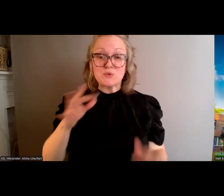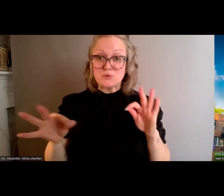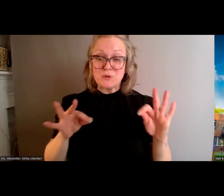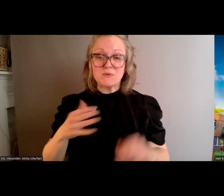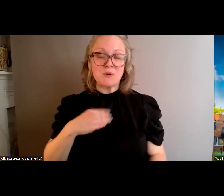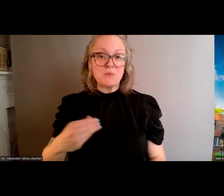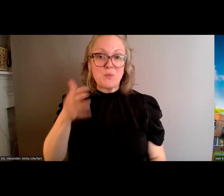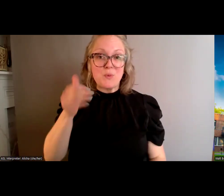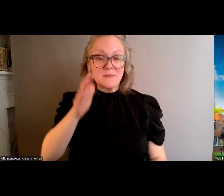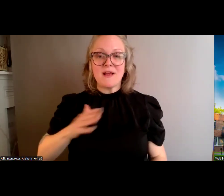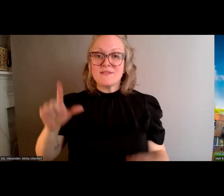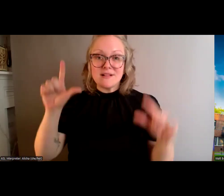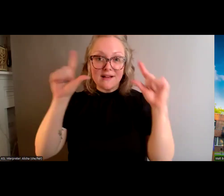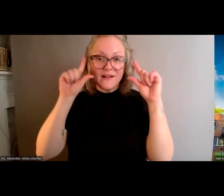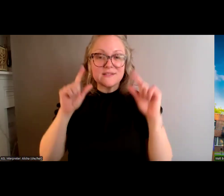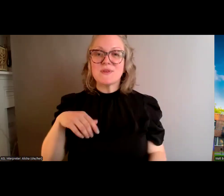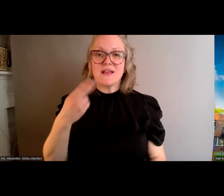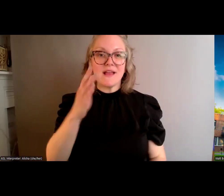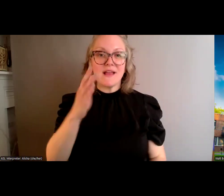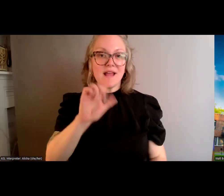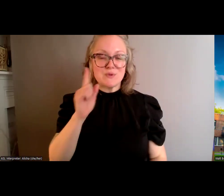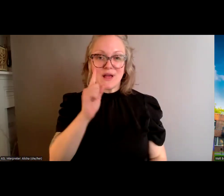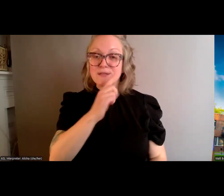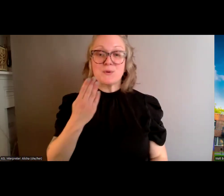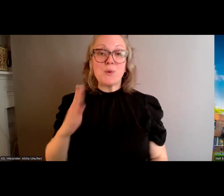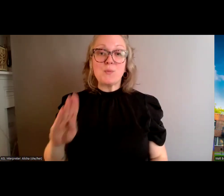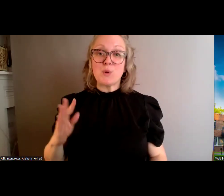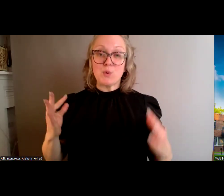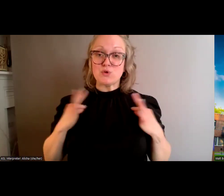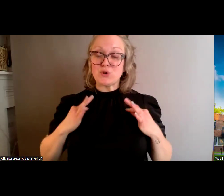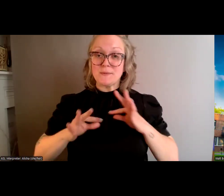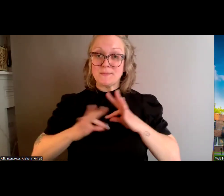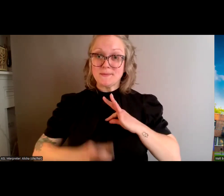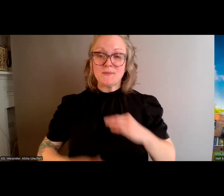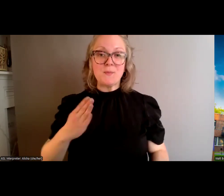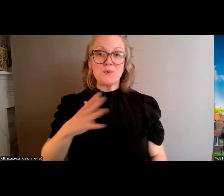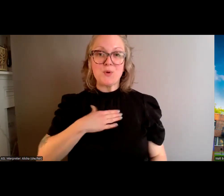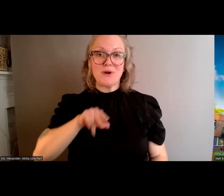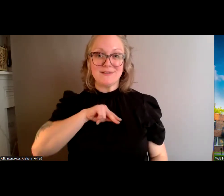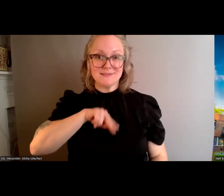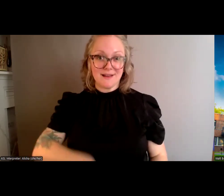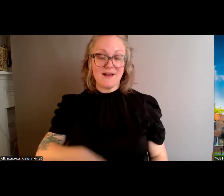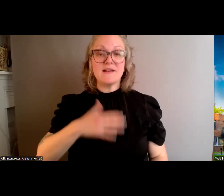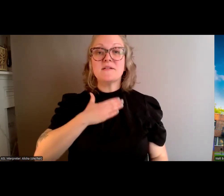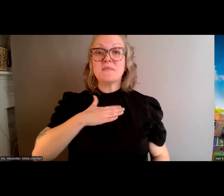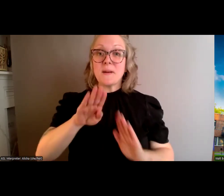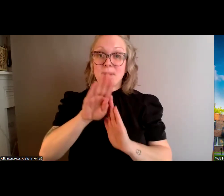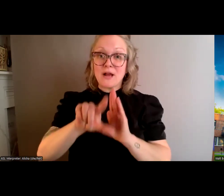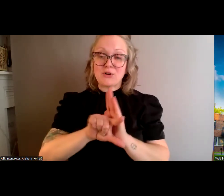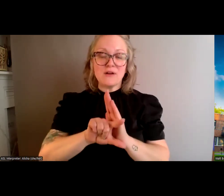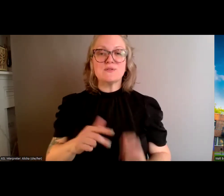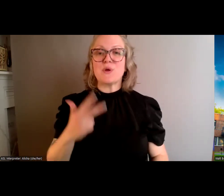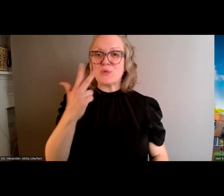hazel eyes and a blue collared shirt with a blue and white tie. My virtual background is a 3-story brick building that